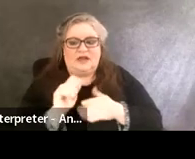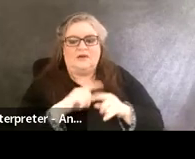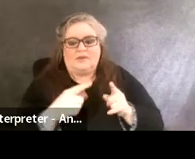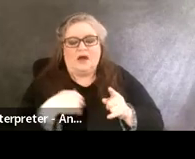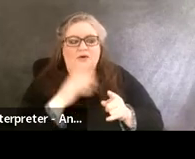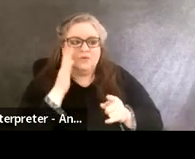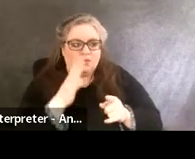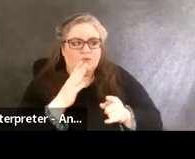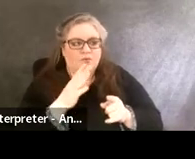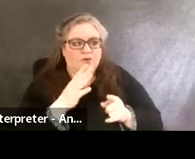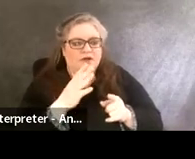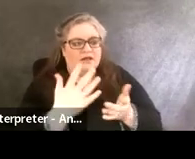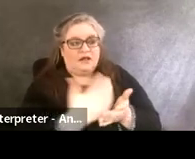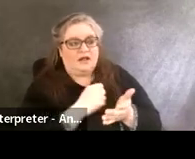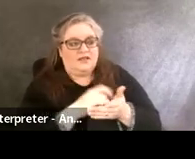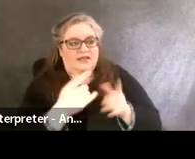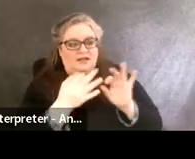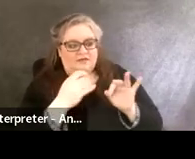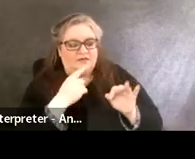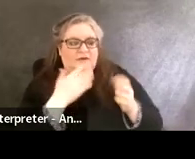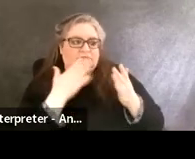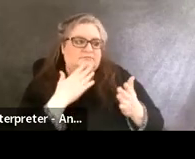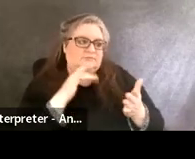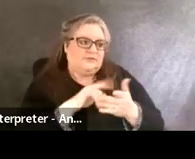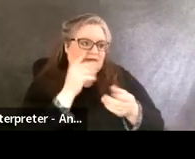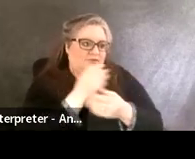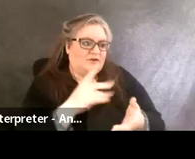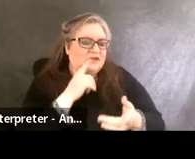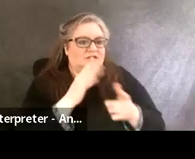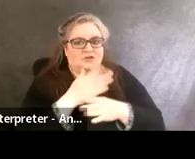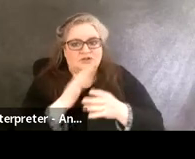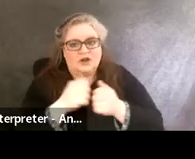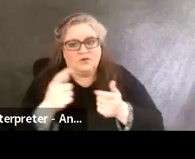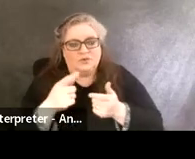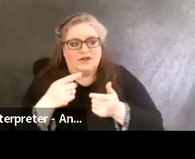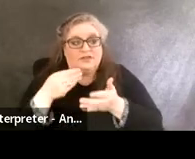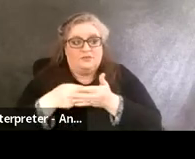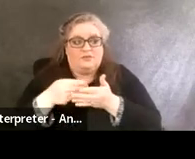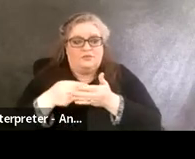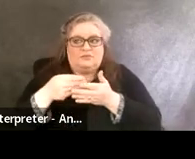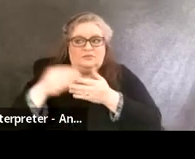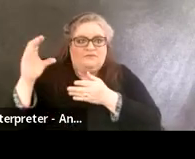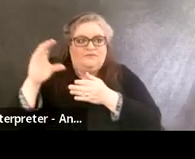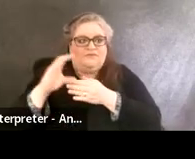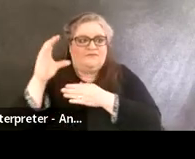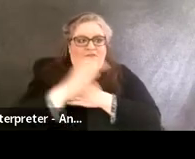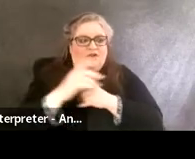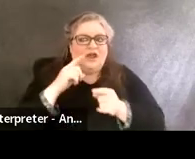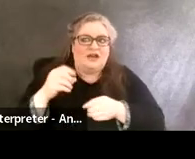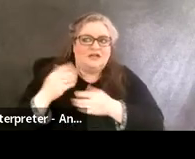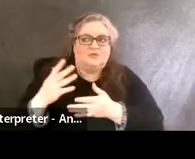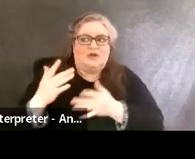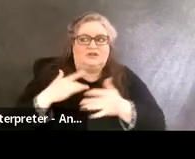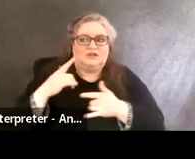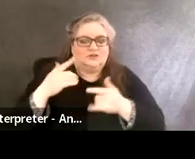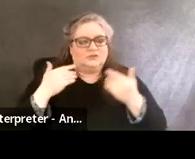are taking that feedback. So we're really grateful to have that, to be able to share with the funder and just express those concerns as we